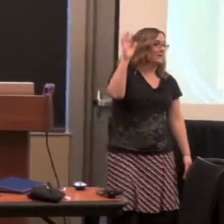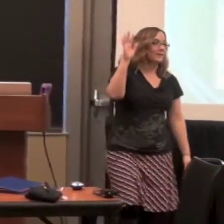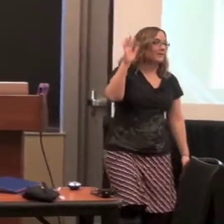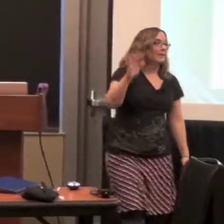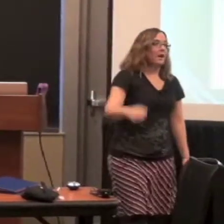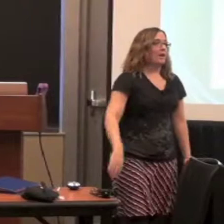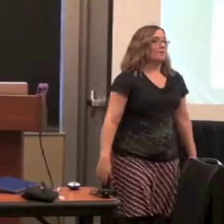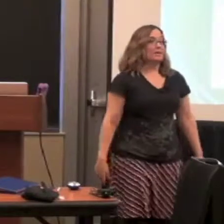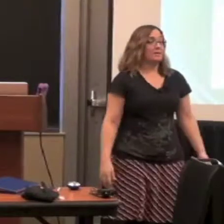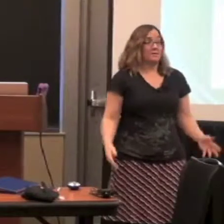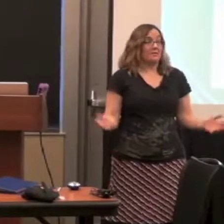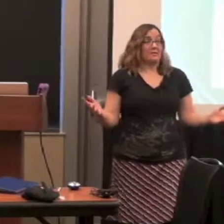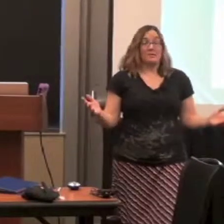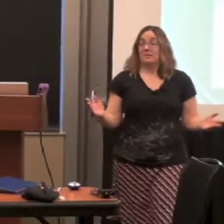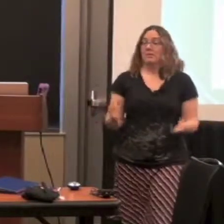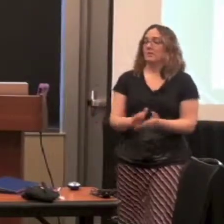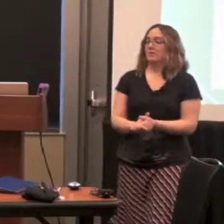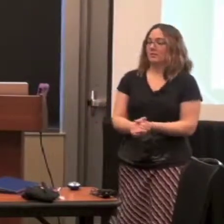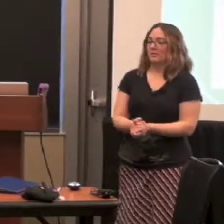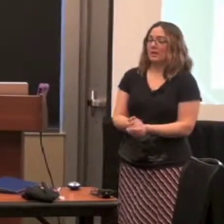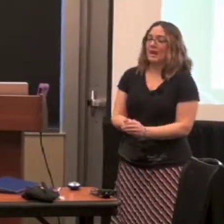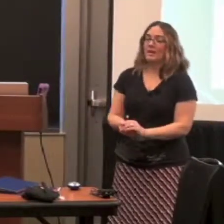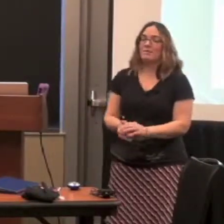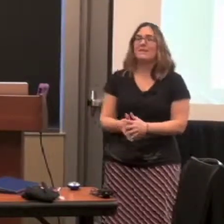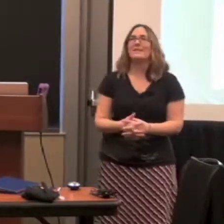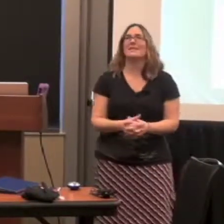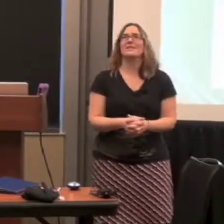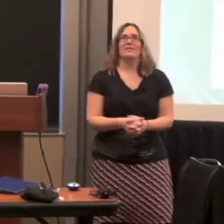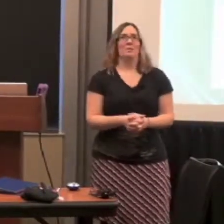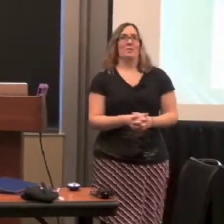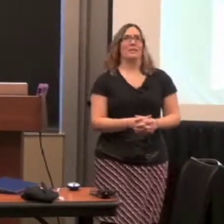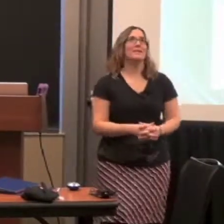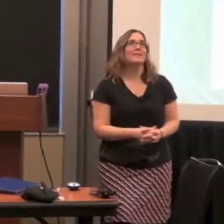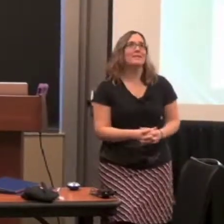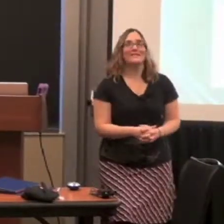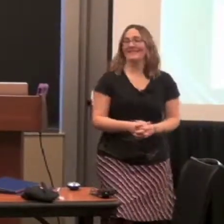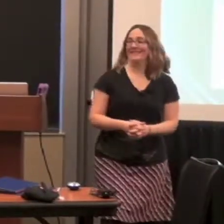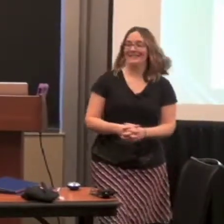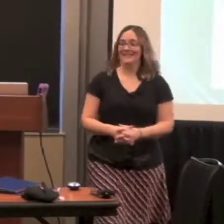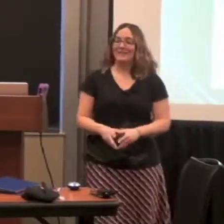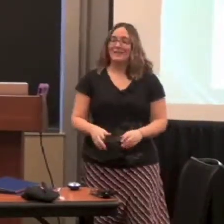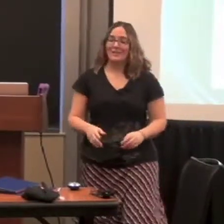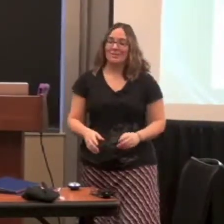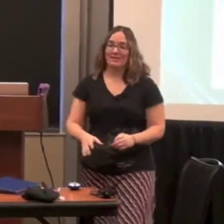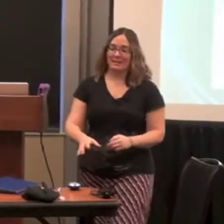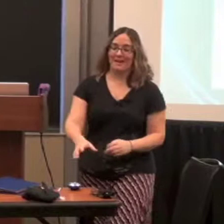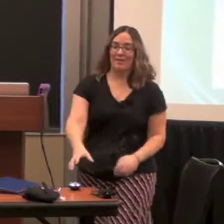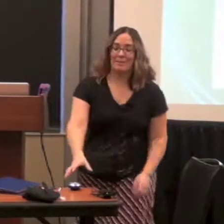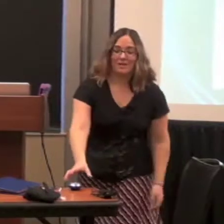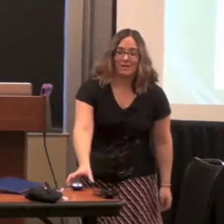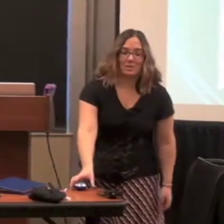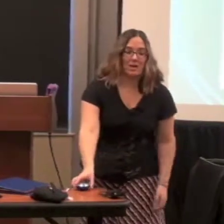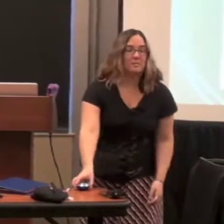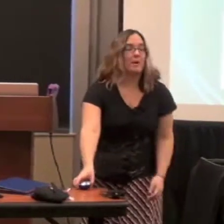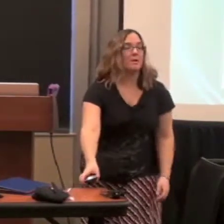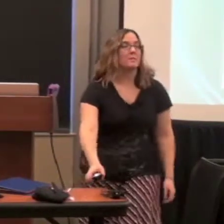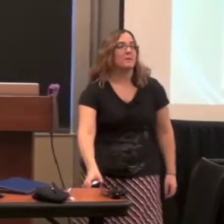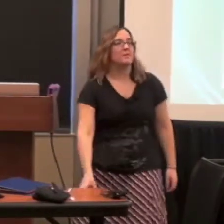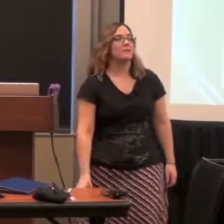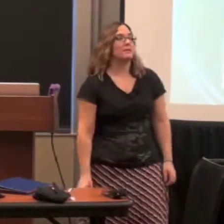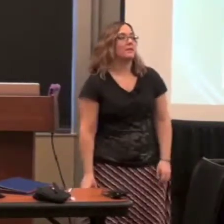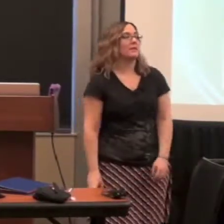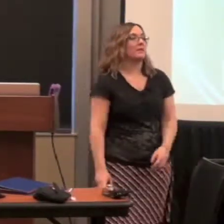right? I mean, it's... And if you don't, we'll come bug you so we can see what magic wand you have. You must have a magic wand.